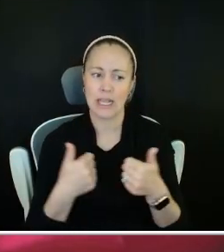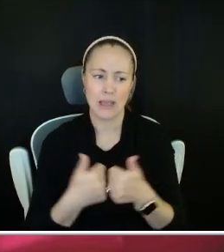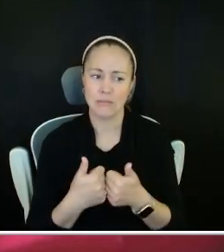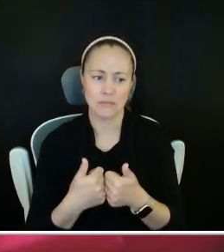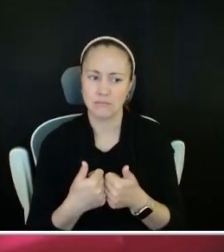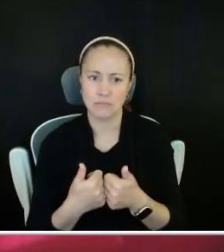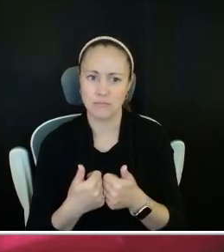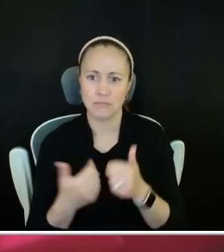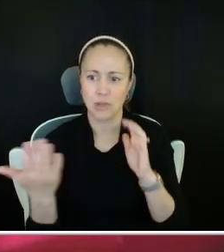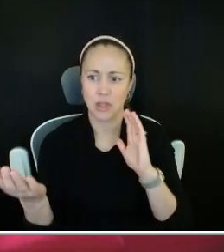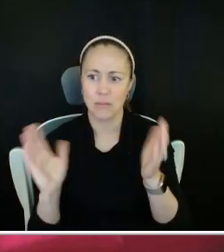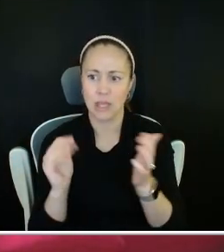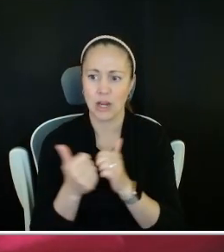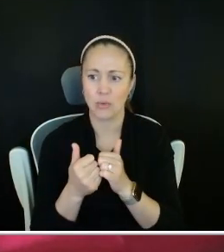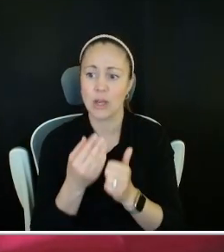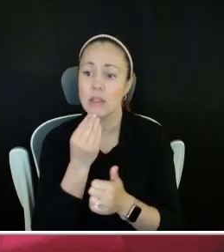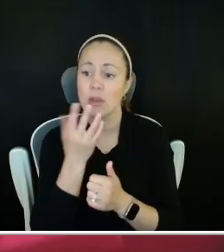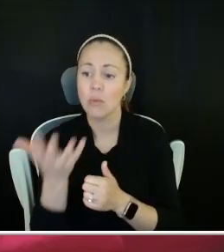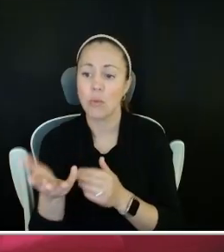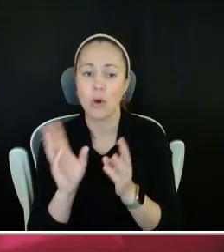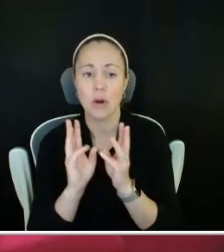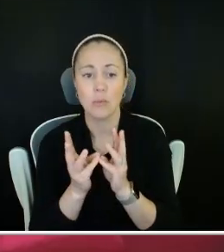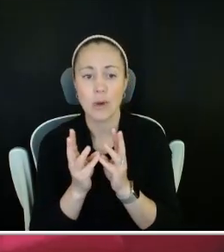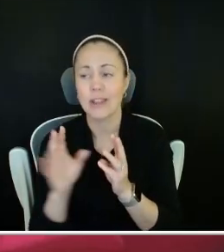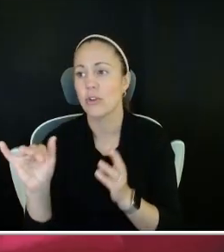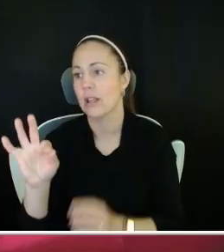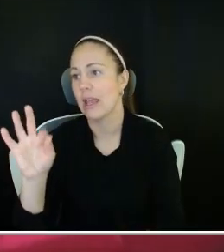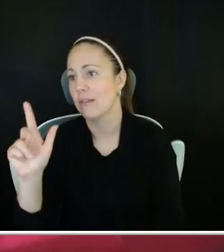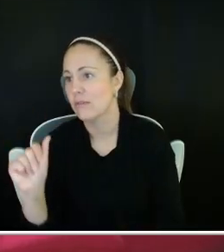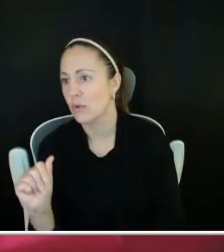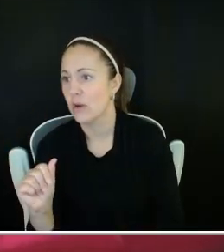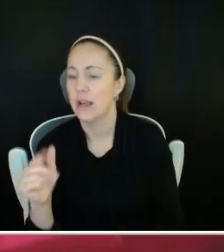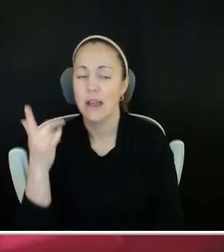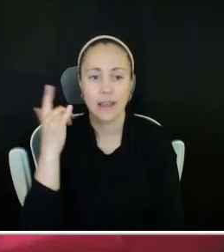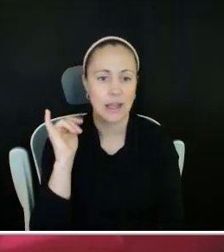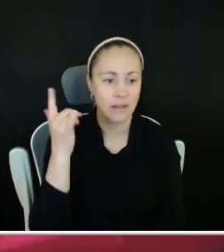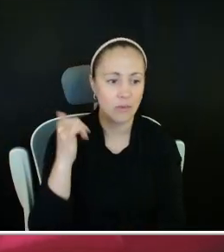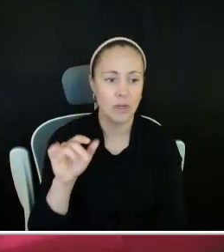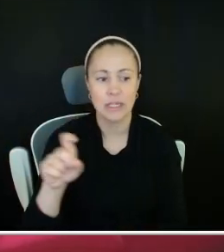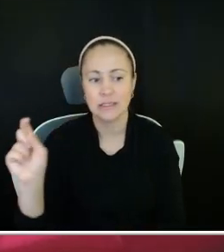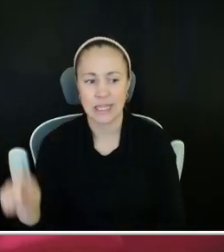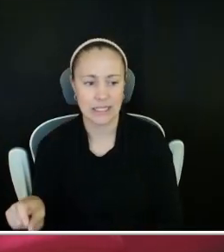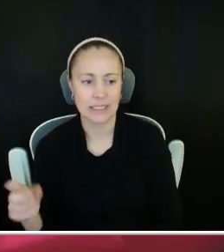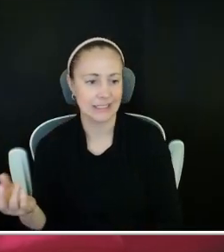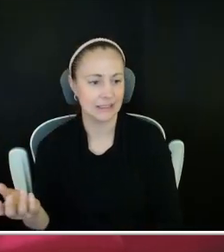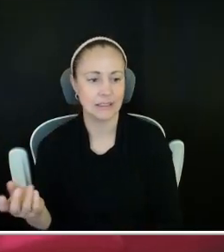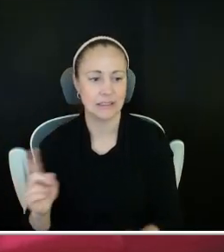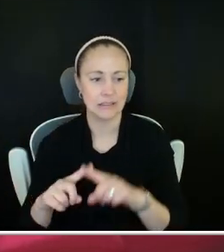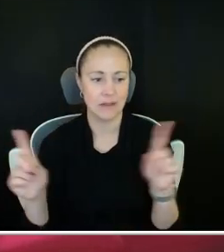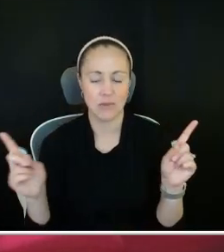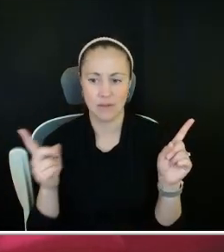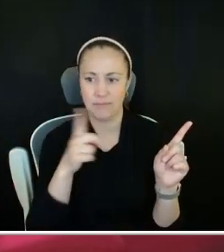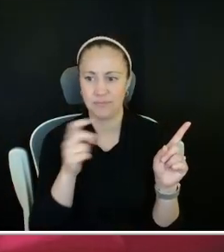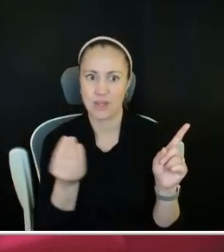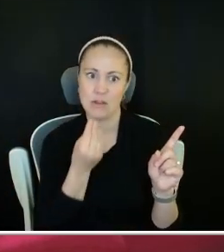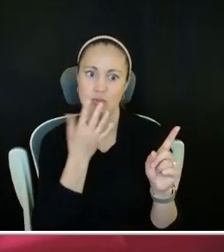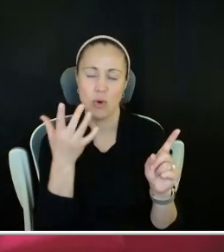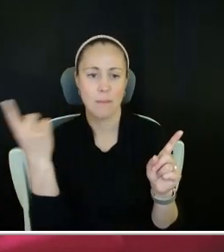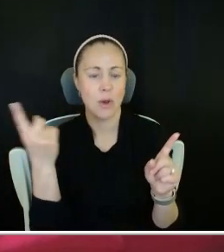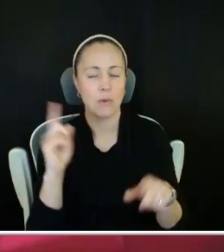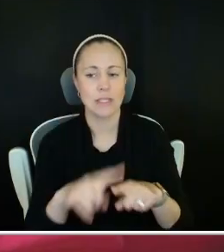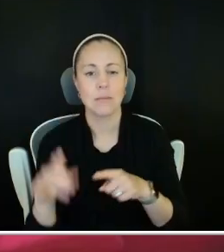compared to the warm weather climates, Florida, California, and Texas. So if you're a pitcher, you need to,